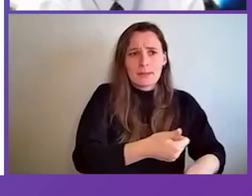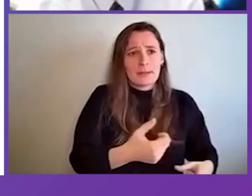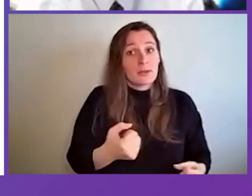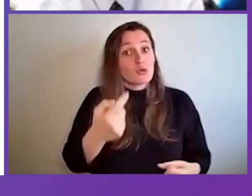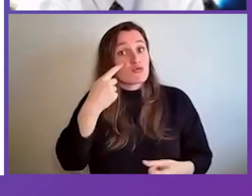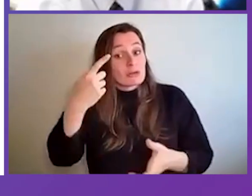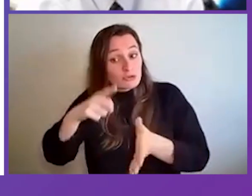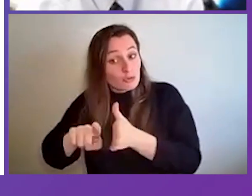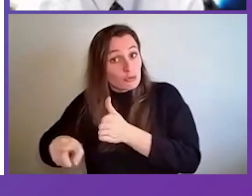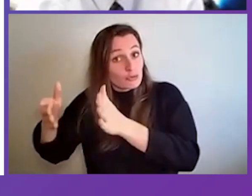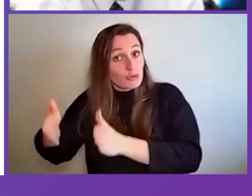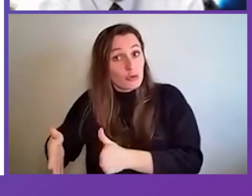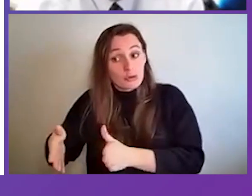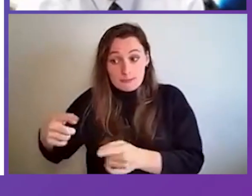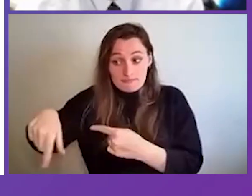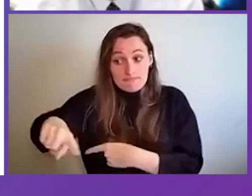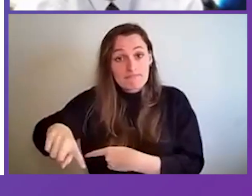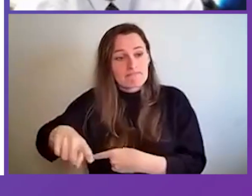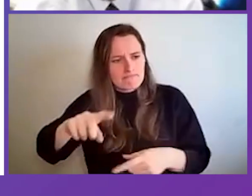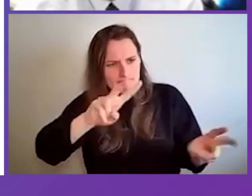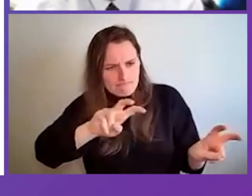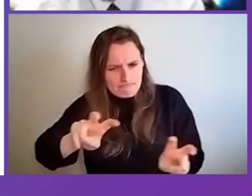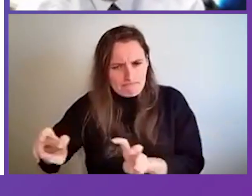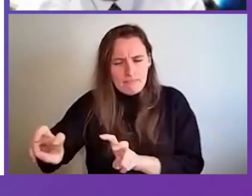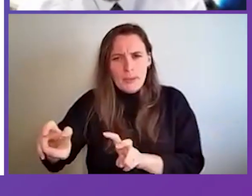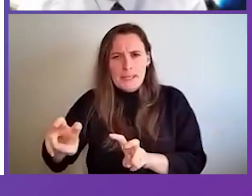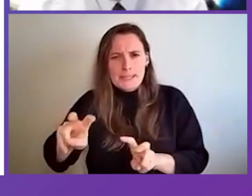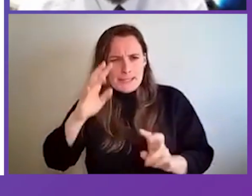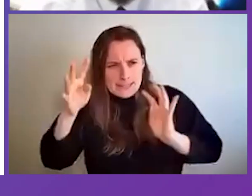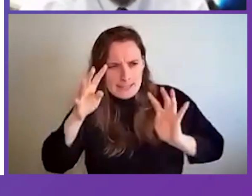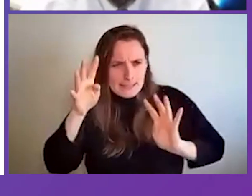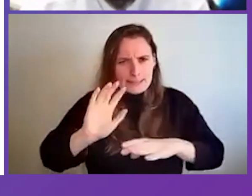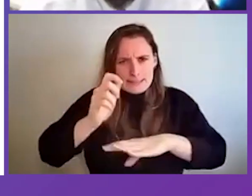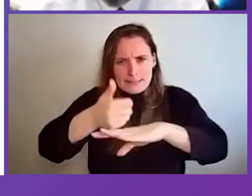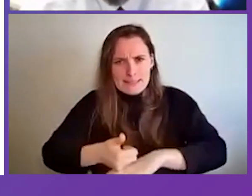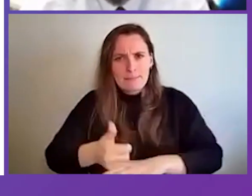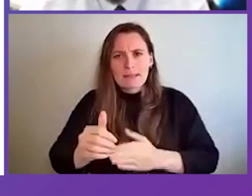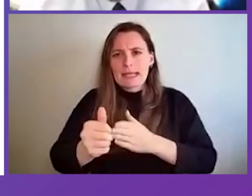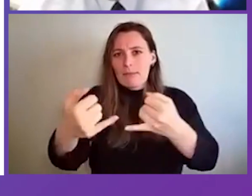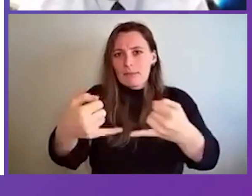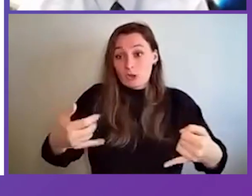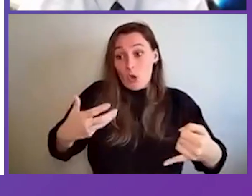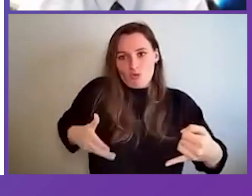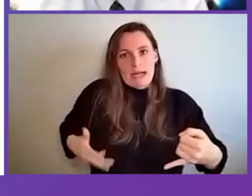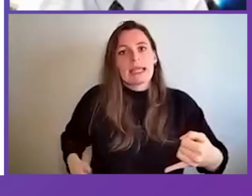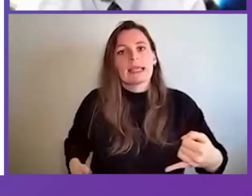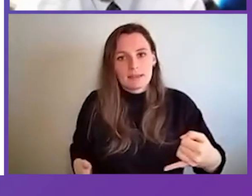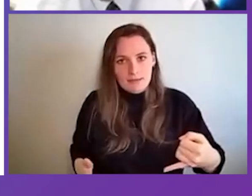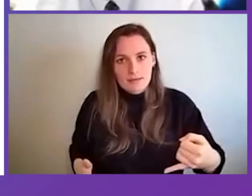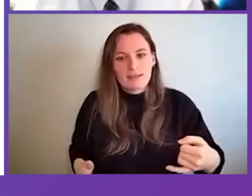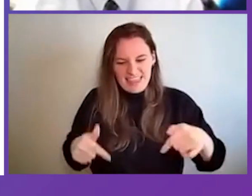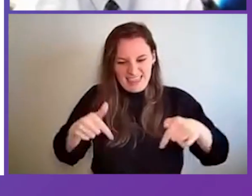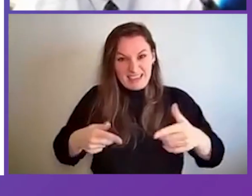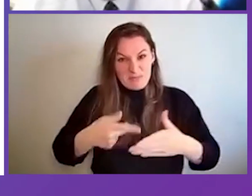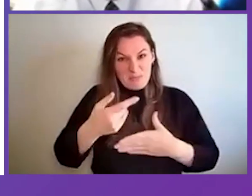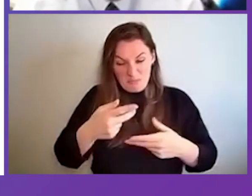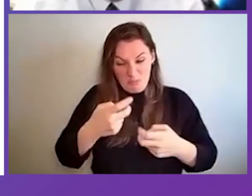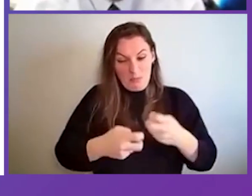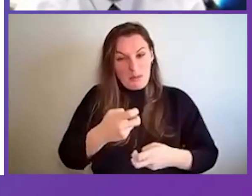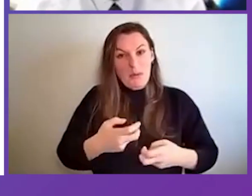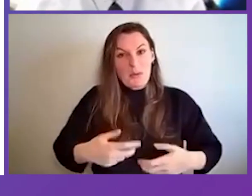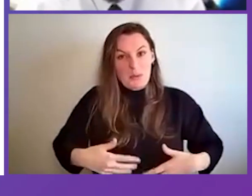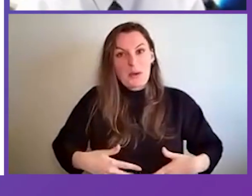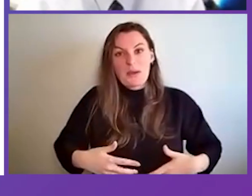out guidelines and have studied this problem that we've uncovered and we've